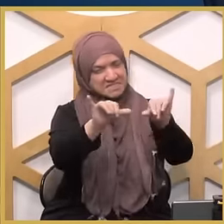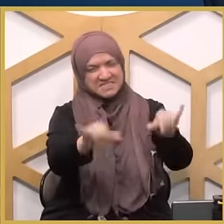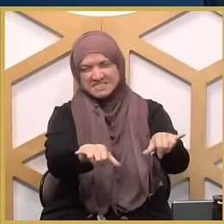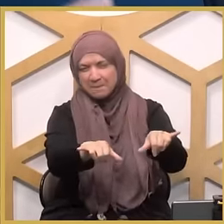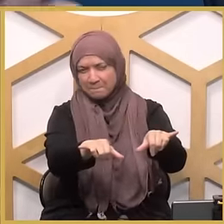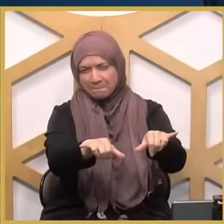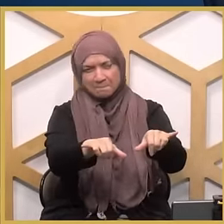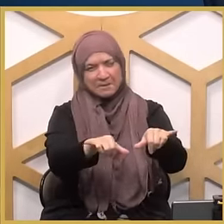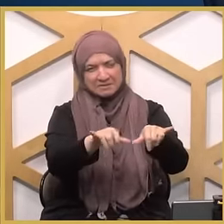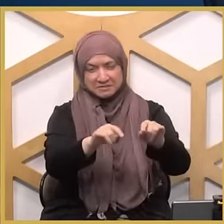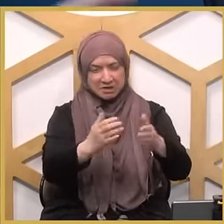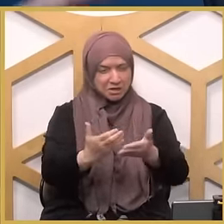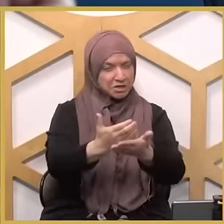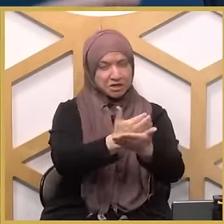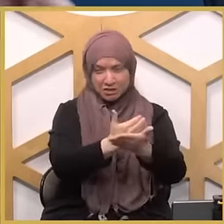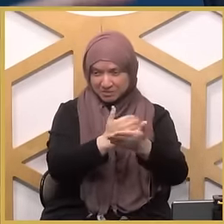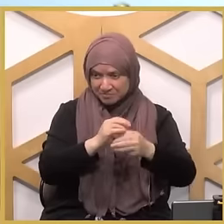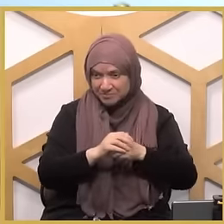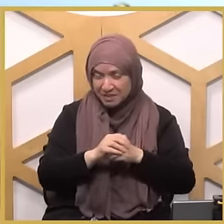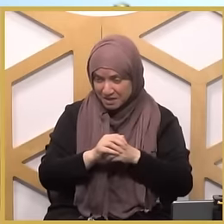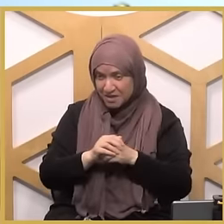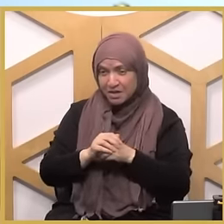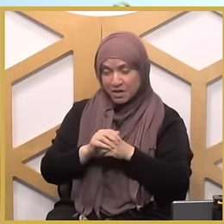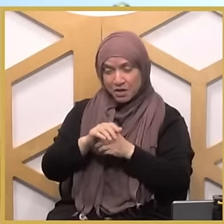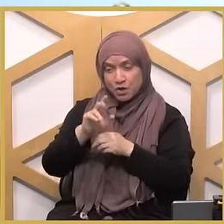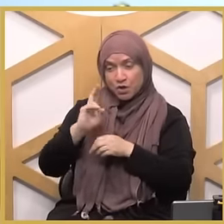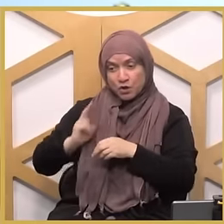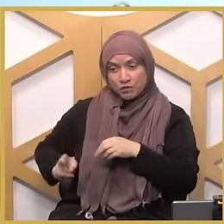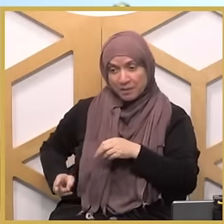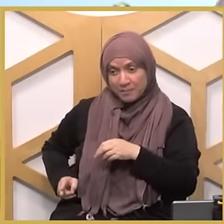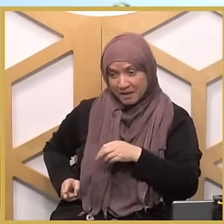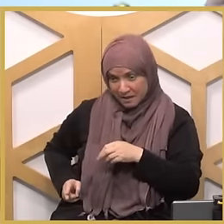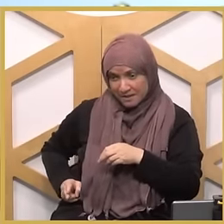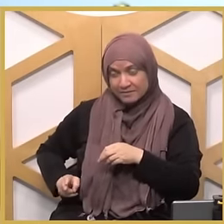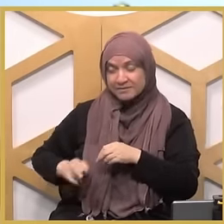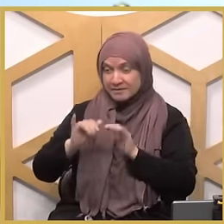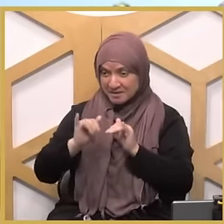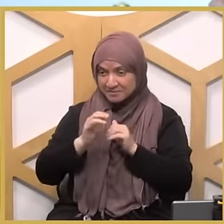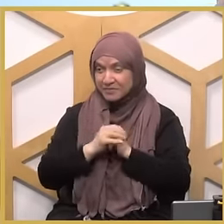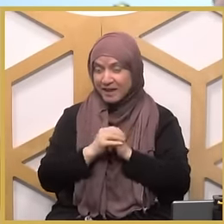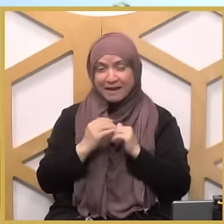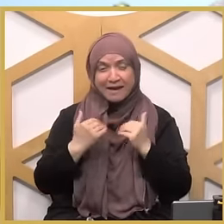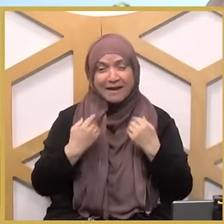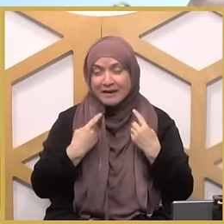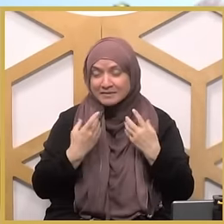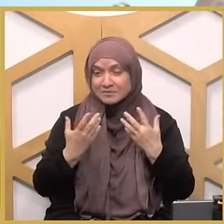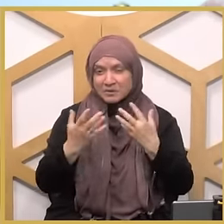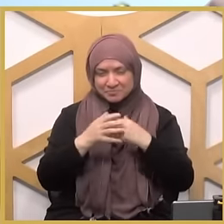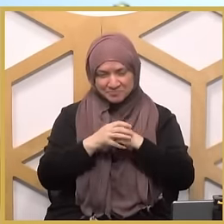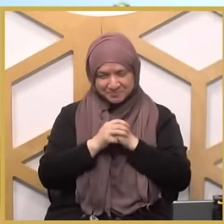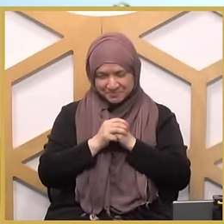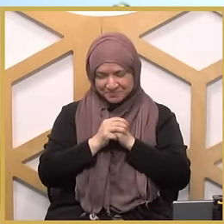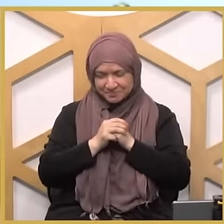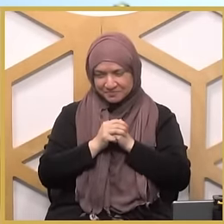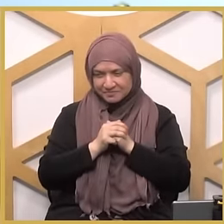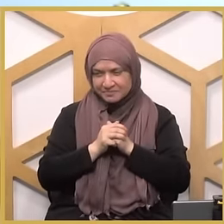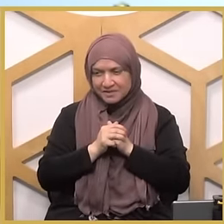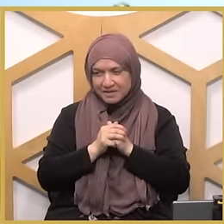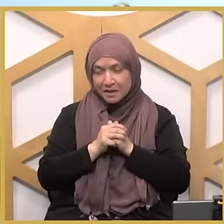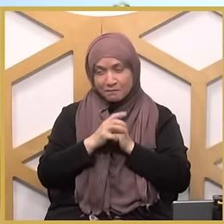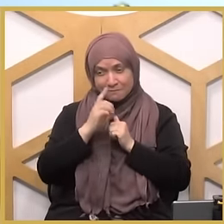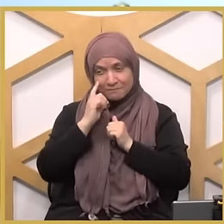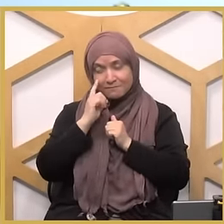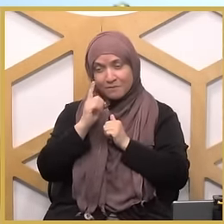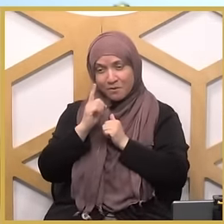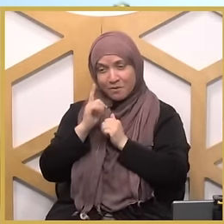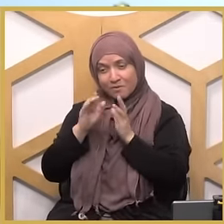warda. That's how Allah tests your sincerity. Nah. What did Maryam alayhi salam value more than her chastity?